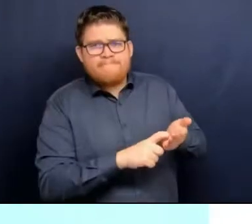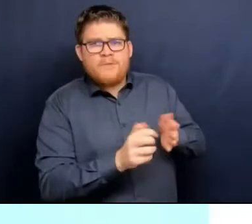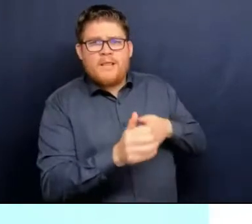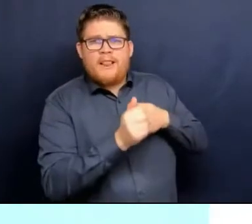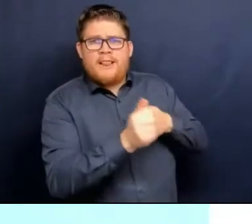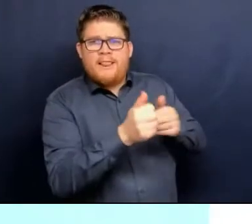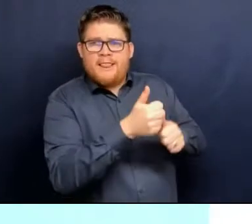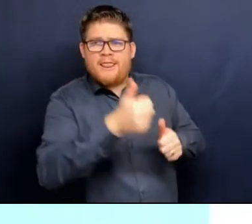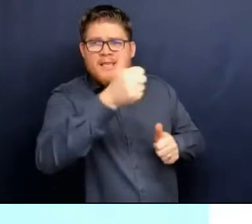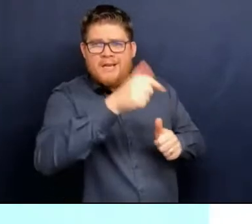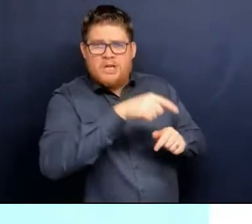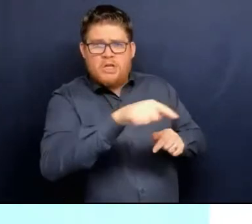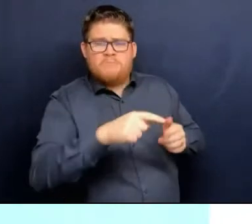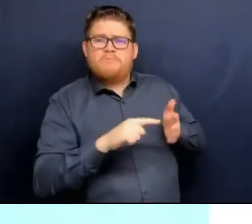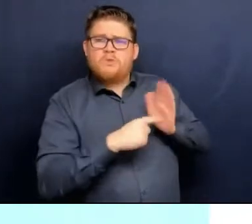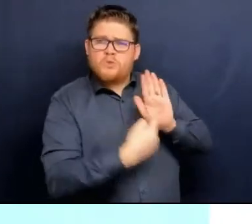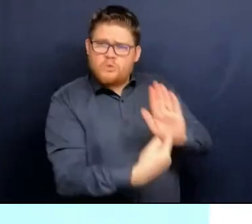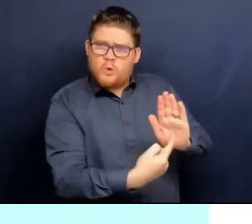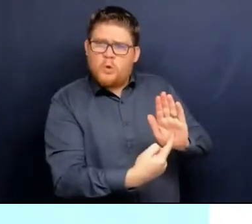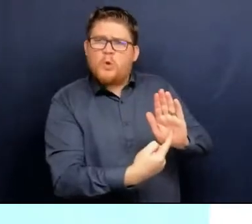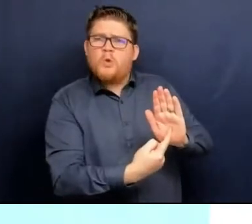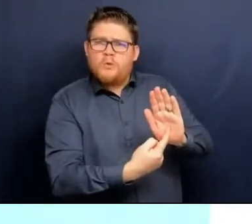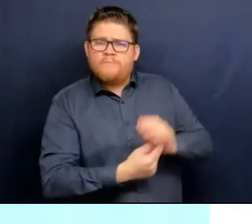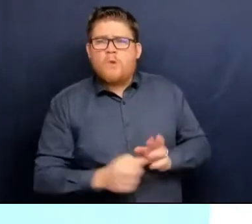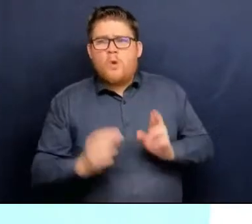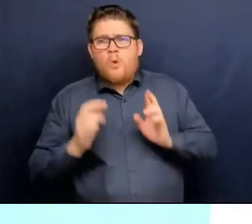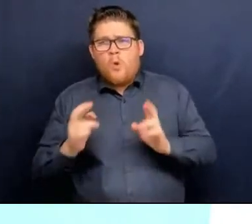that we all must and sorely need. Limlimt.